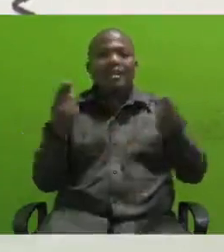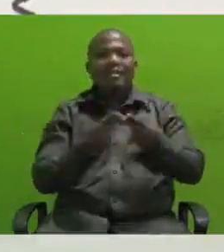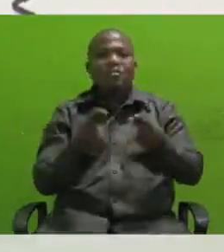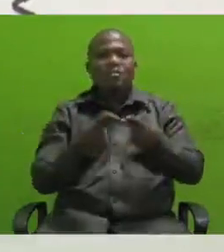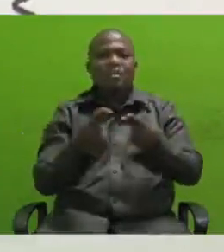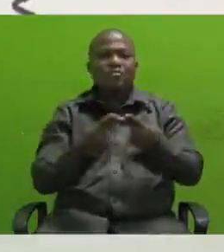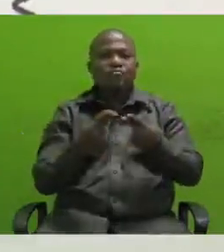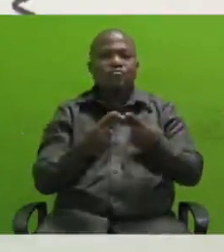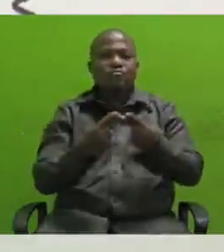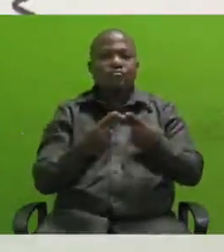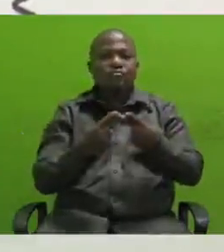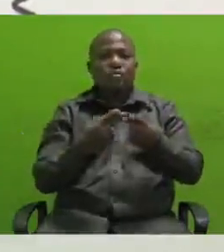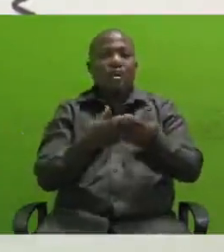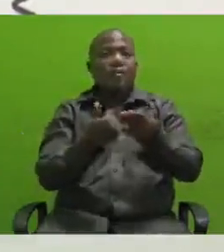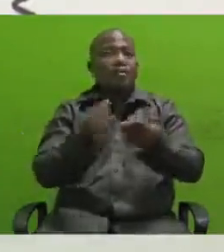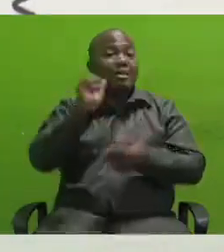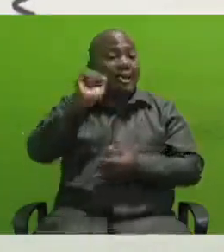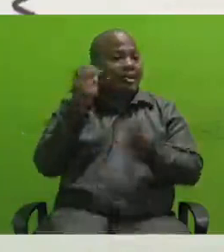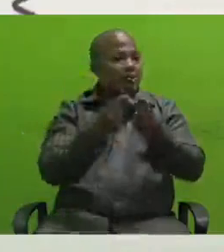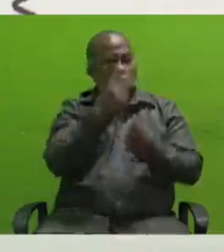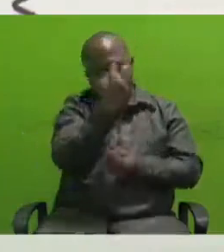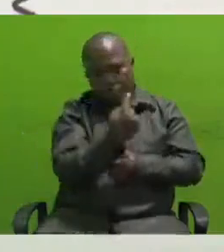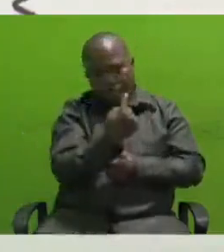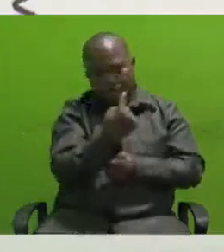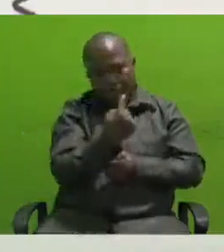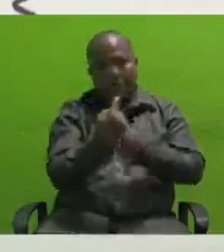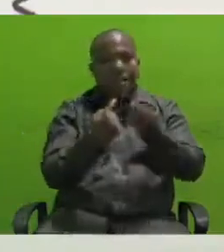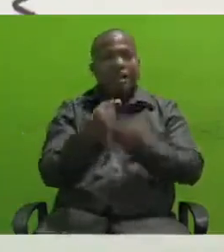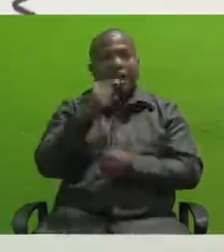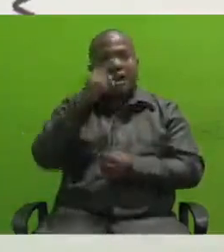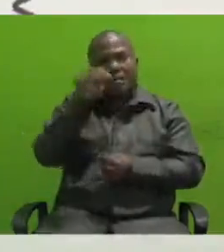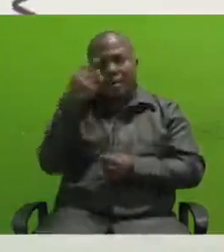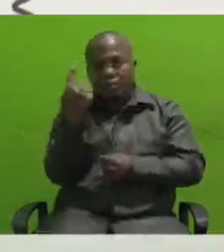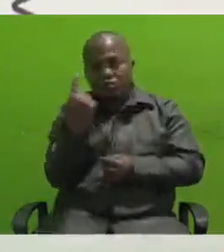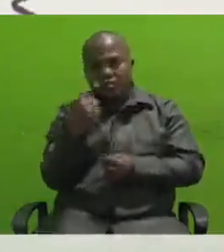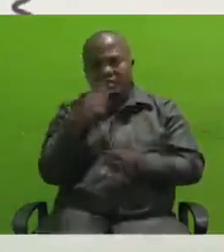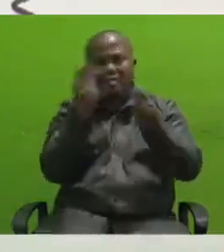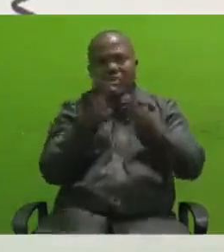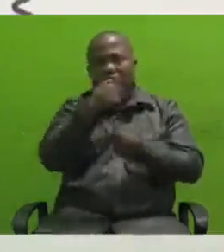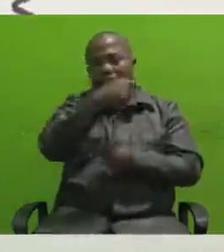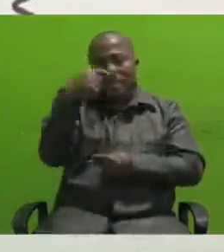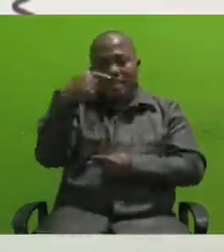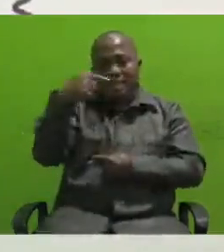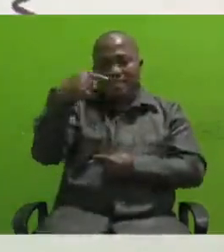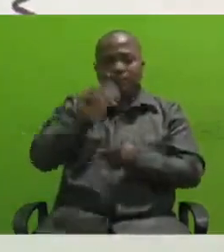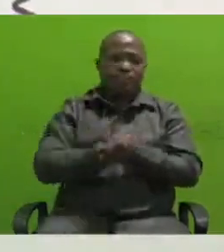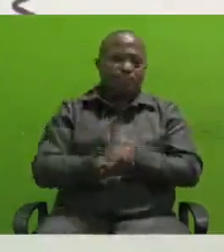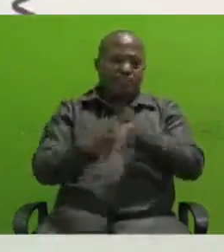equal to, because a is 1, so 2 times 1 is 2. This is equal to negative